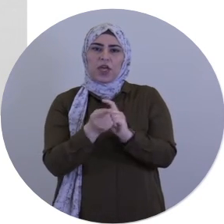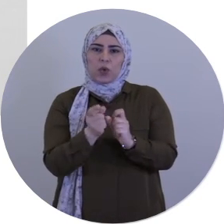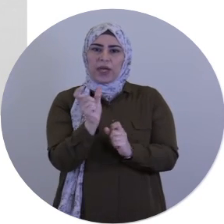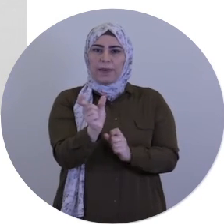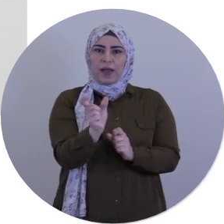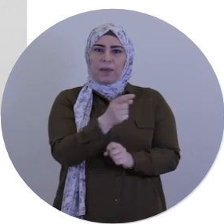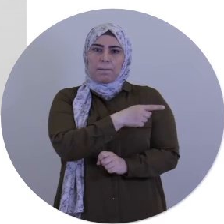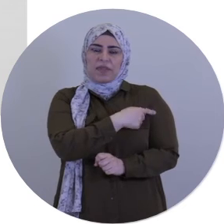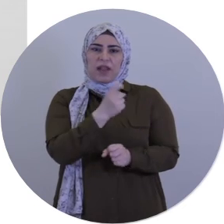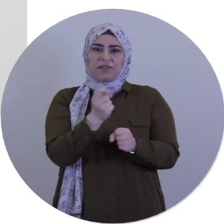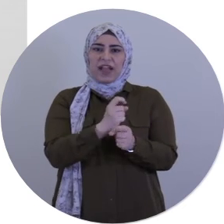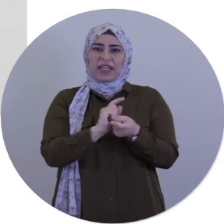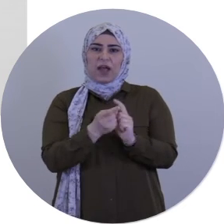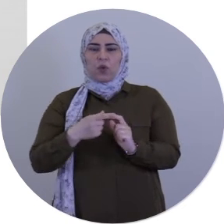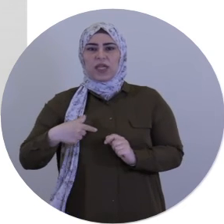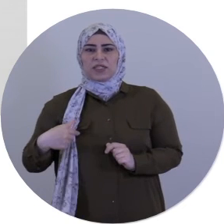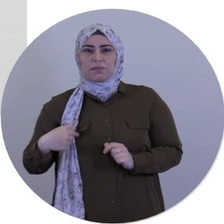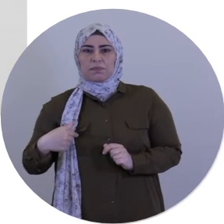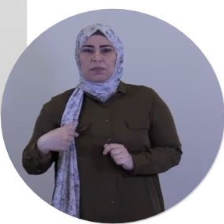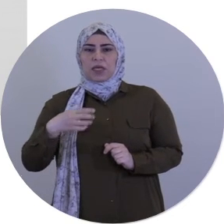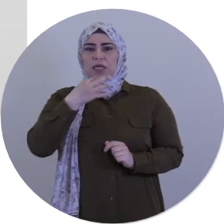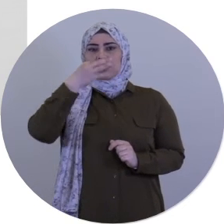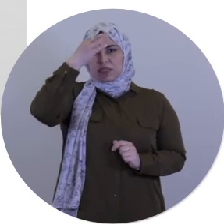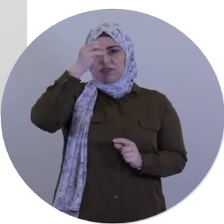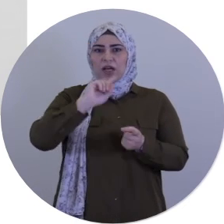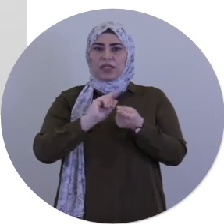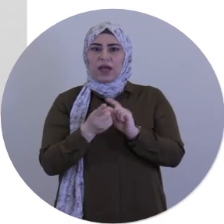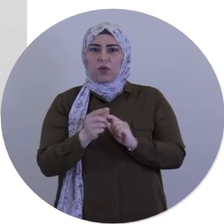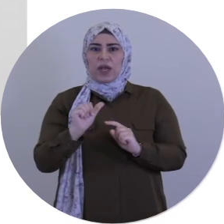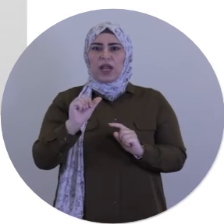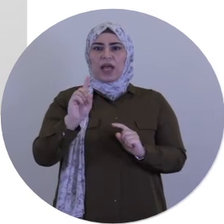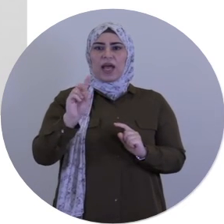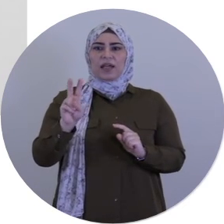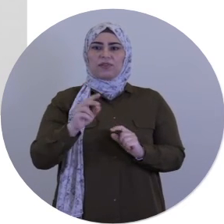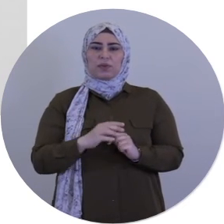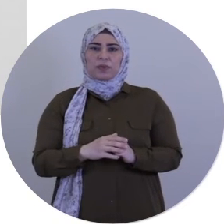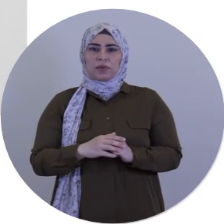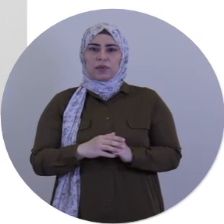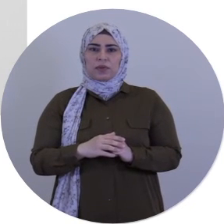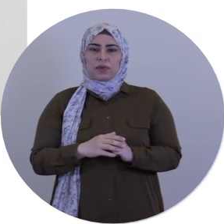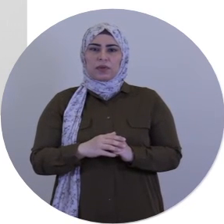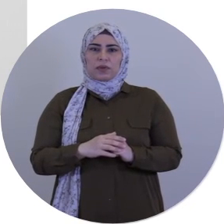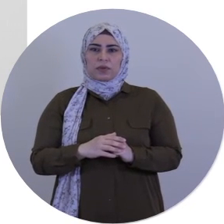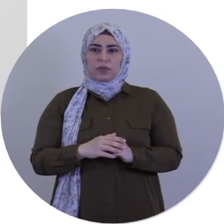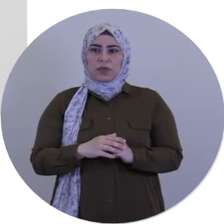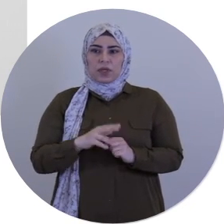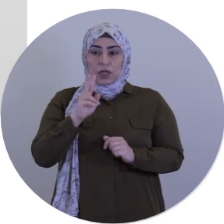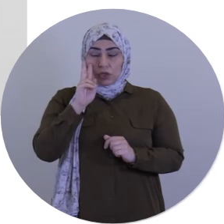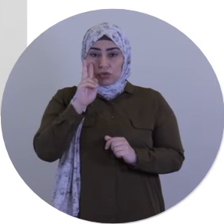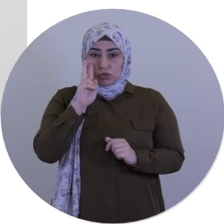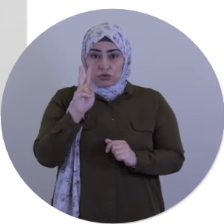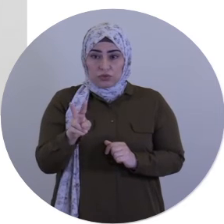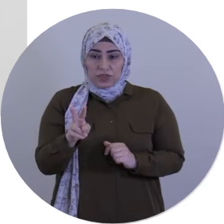versa, by adding few letters at the end of the word. Why? Instead of using lots and lots of